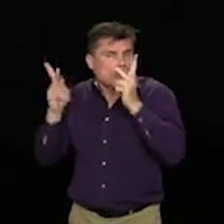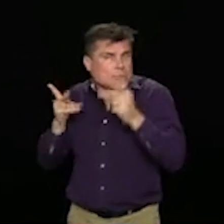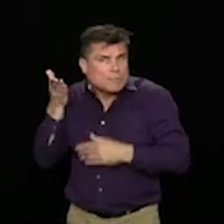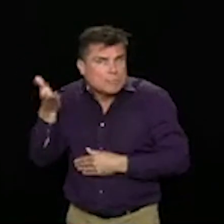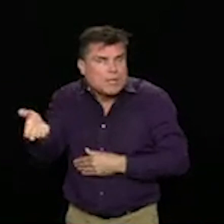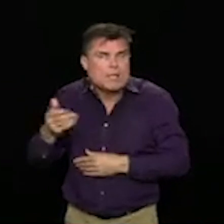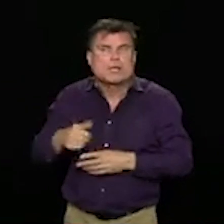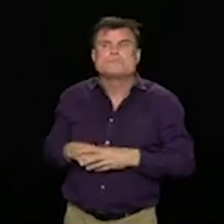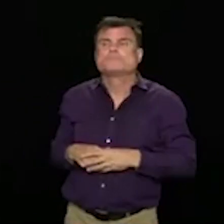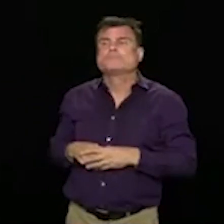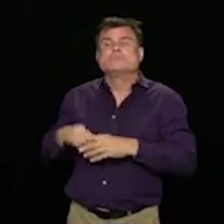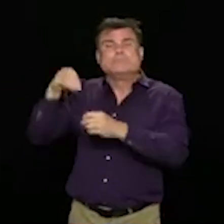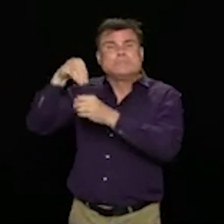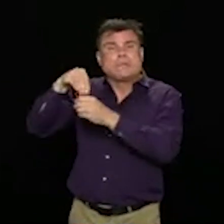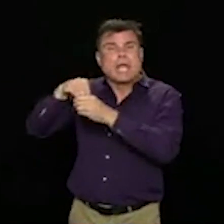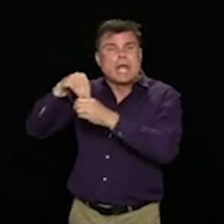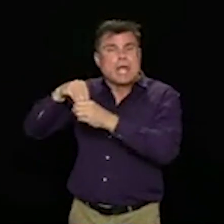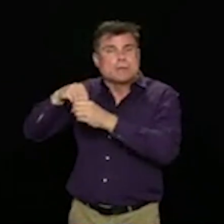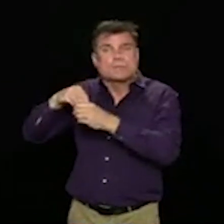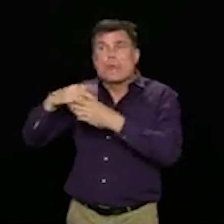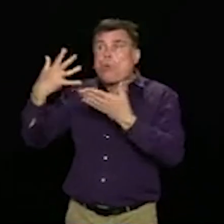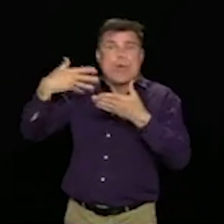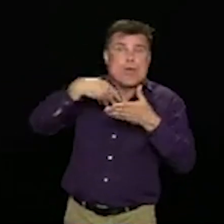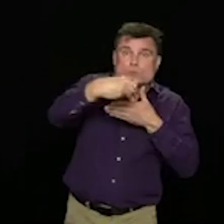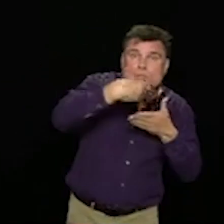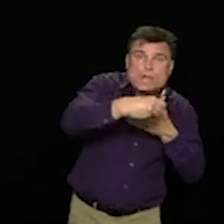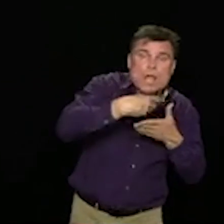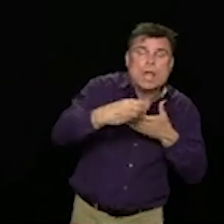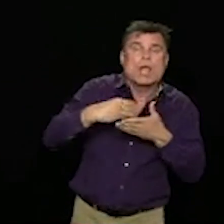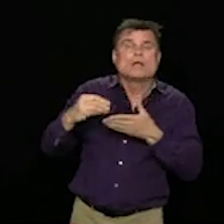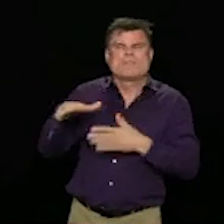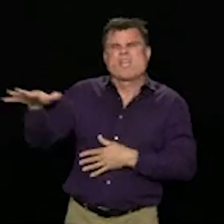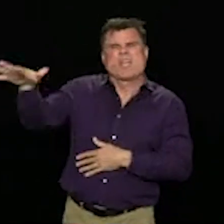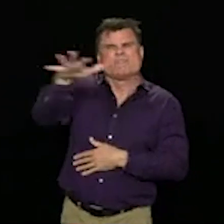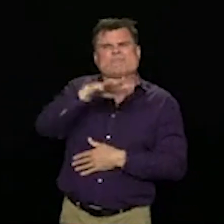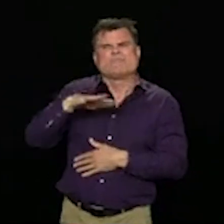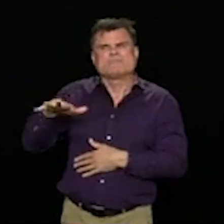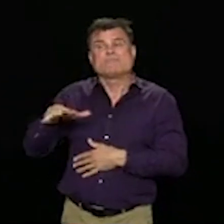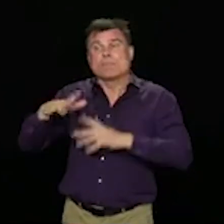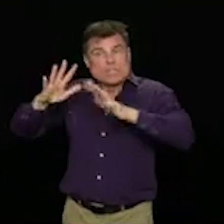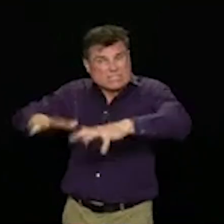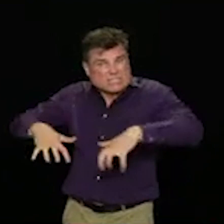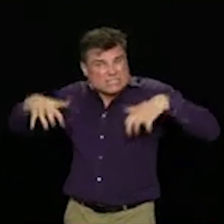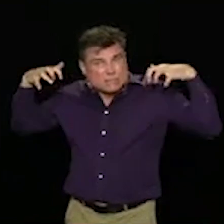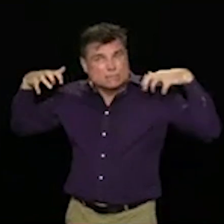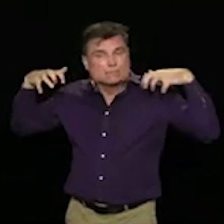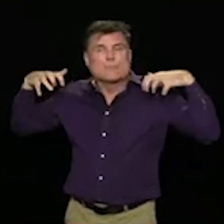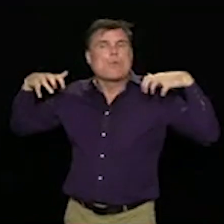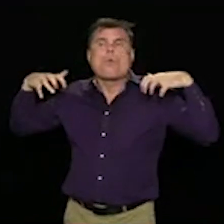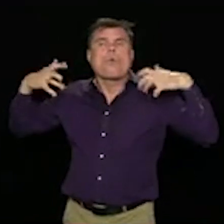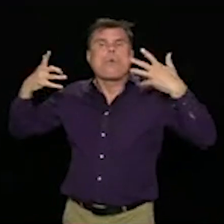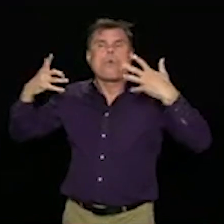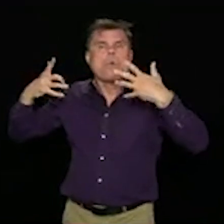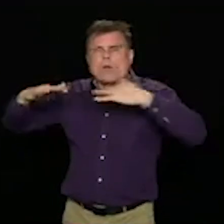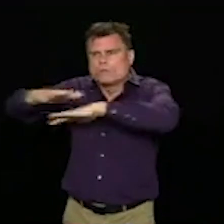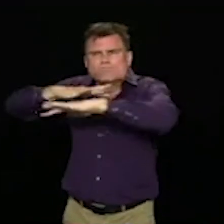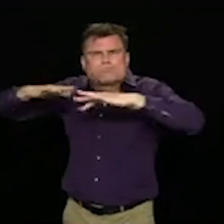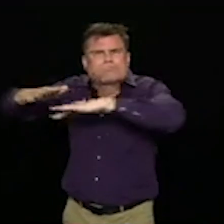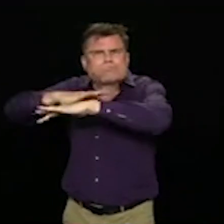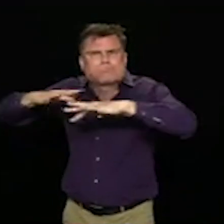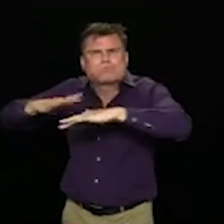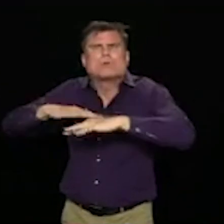stadium, was it in small conference rooms? So it was a very detailed process that we were going through with each of the